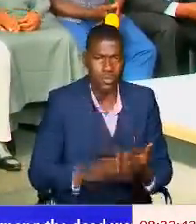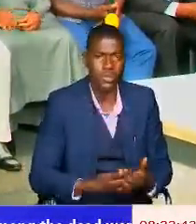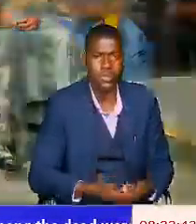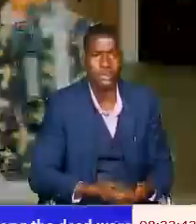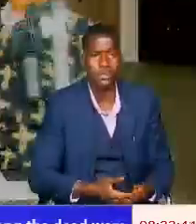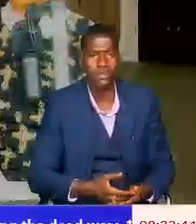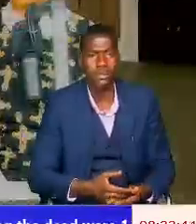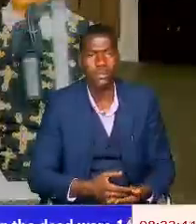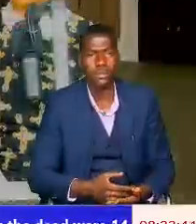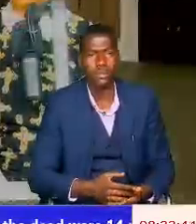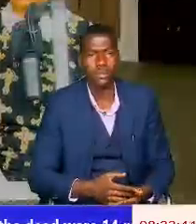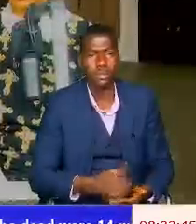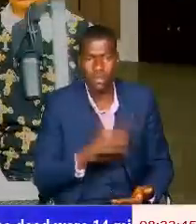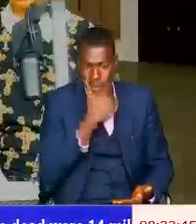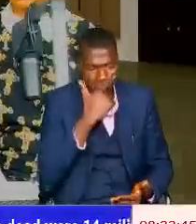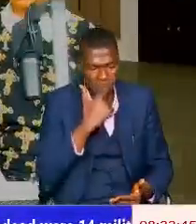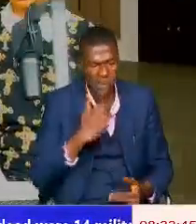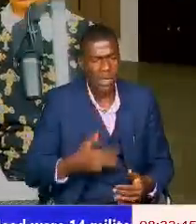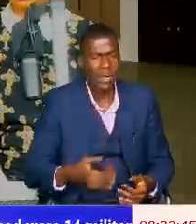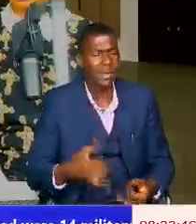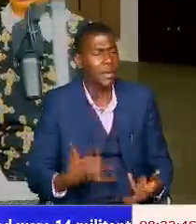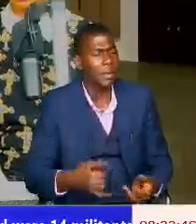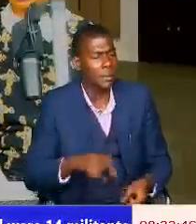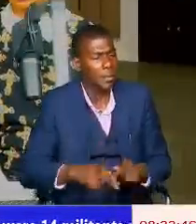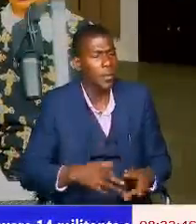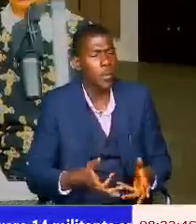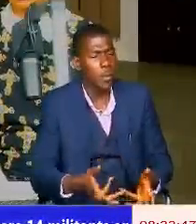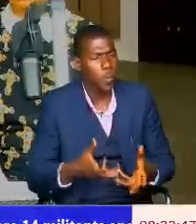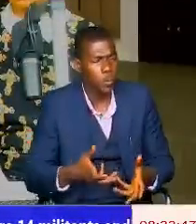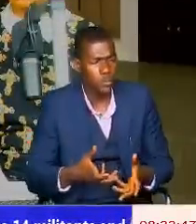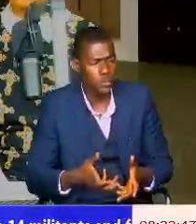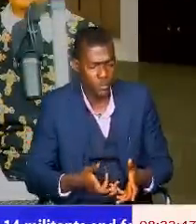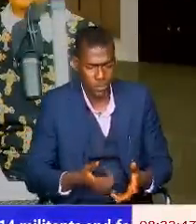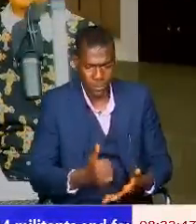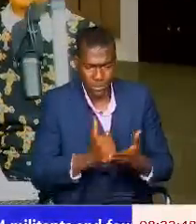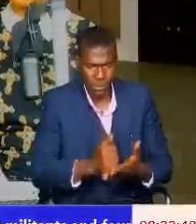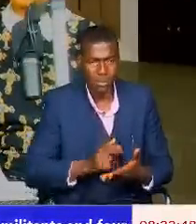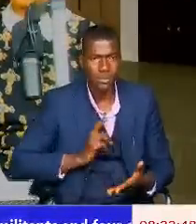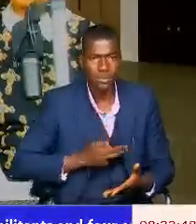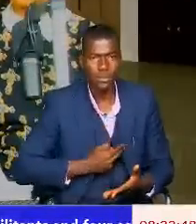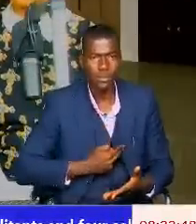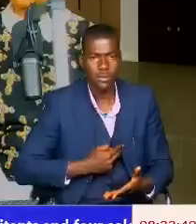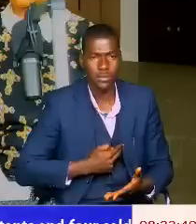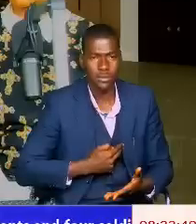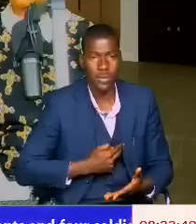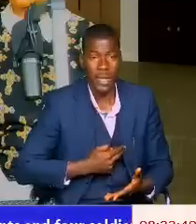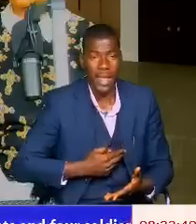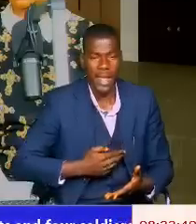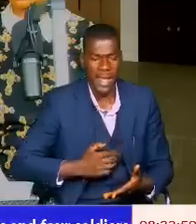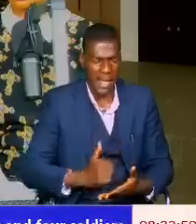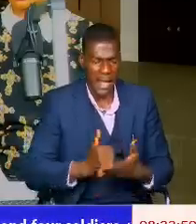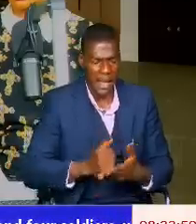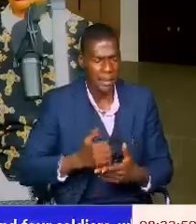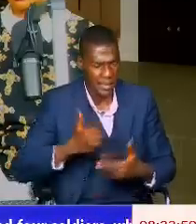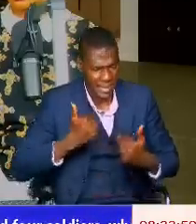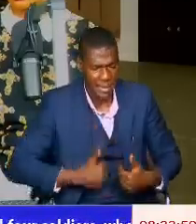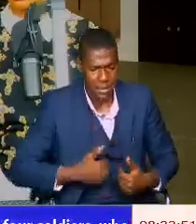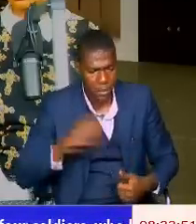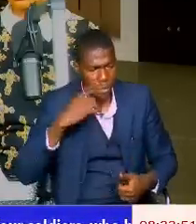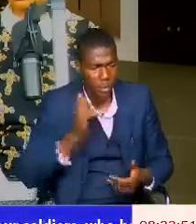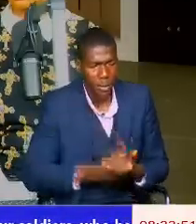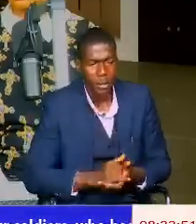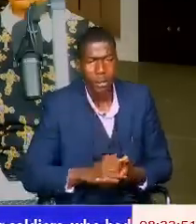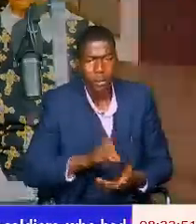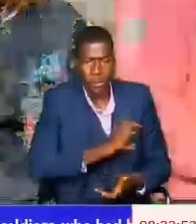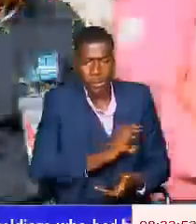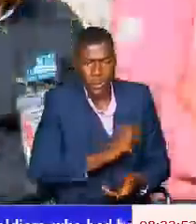help themselves now. And you are killing people. Meaning, if police no fit help you, now they